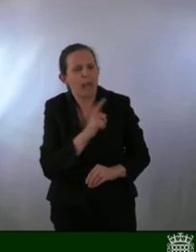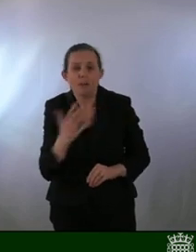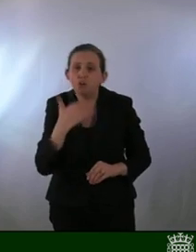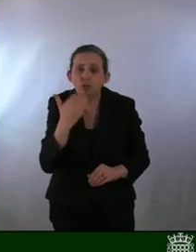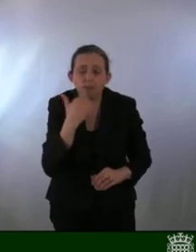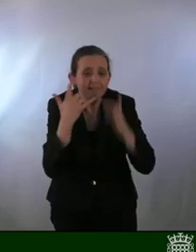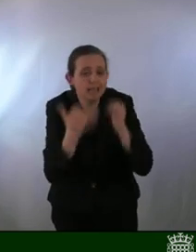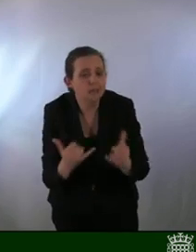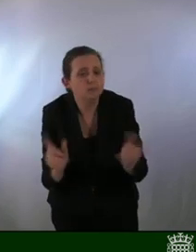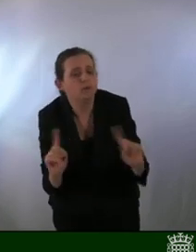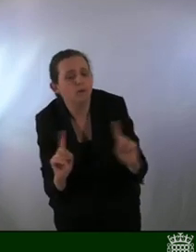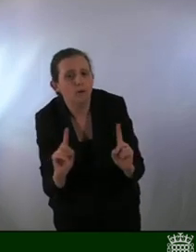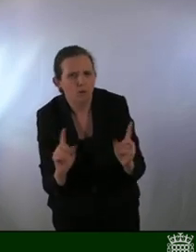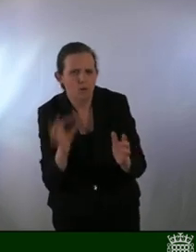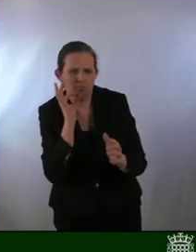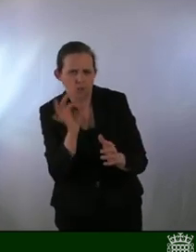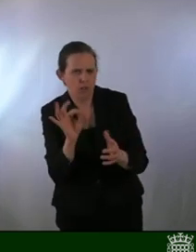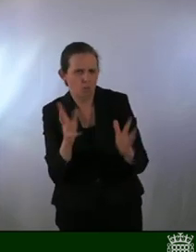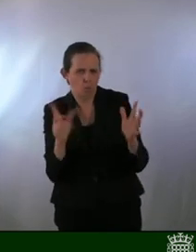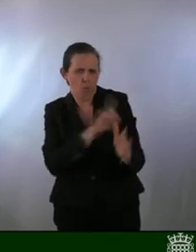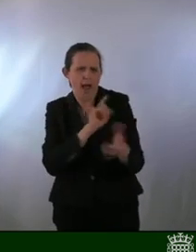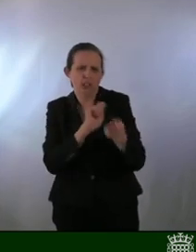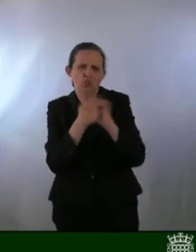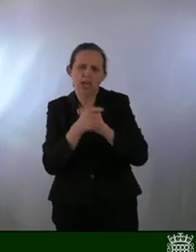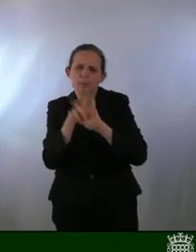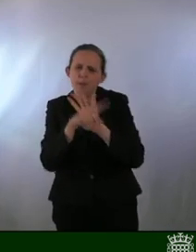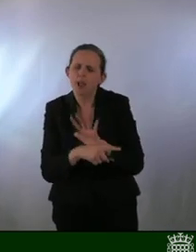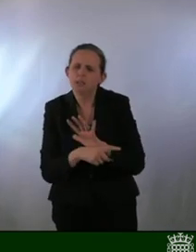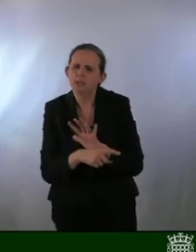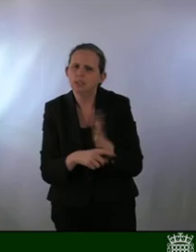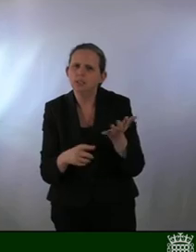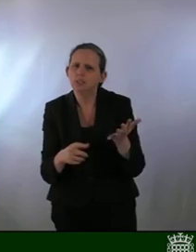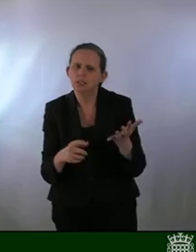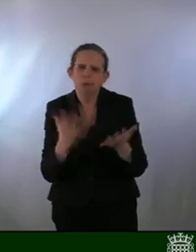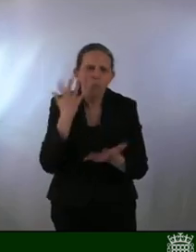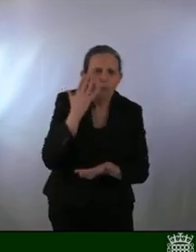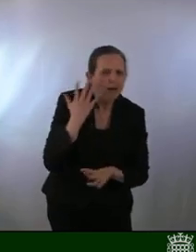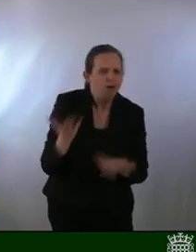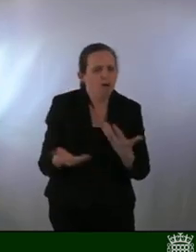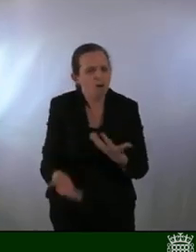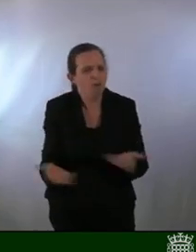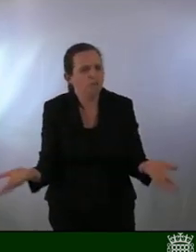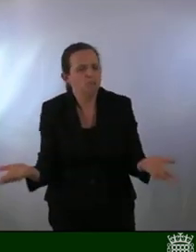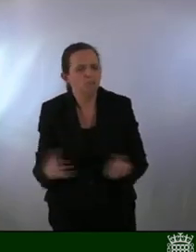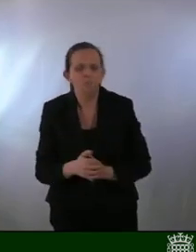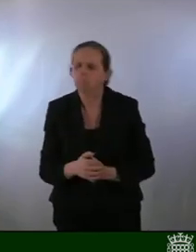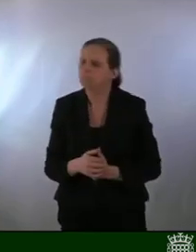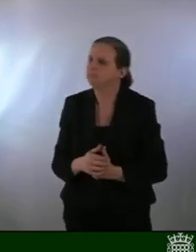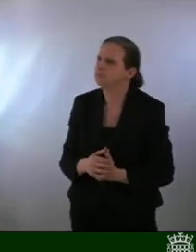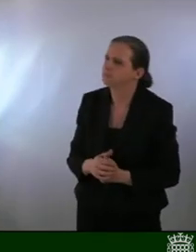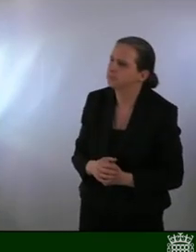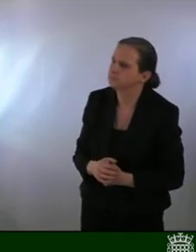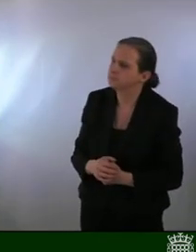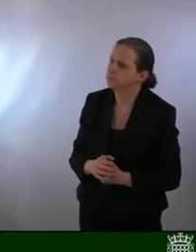be restored when that is available? And when does he expect that to be? On the